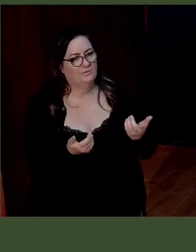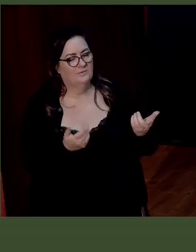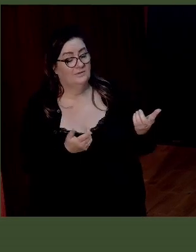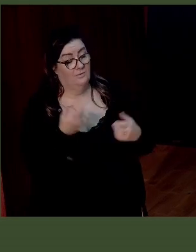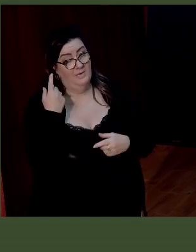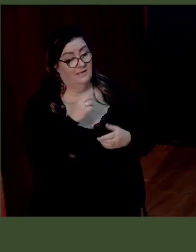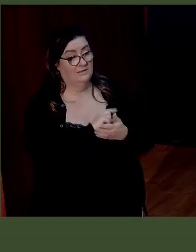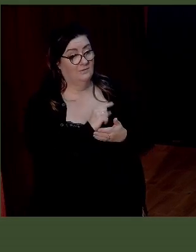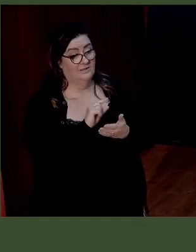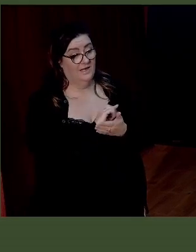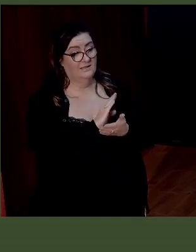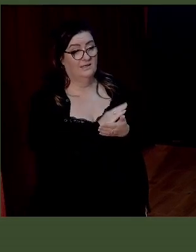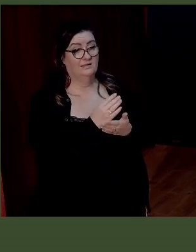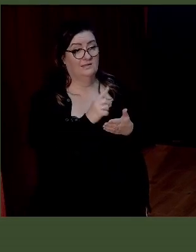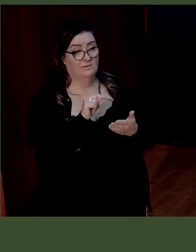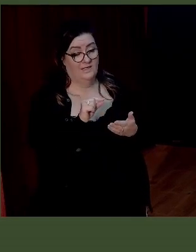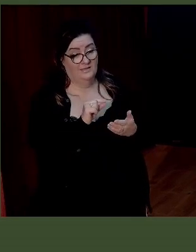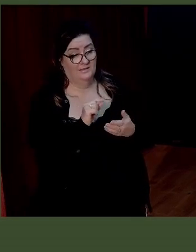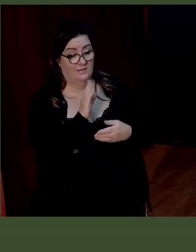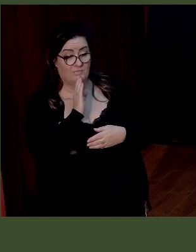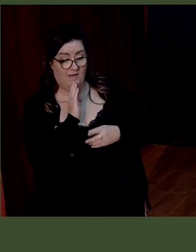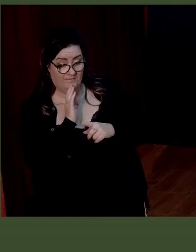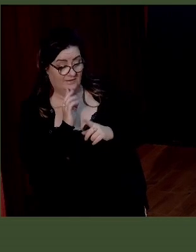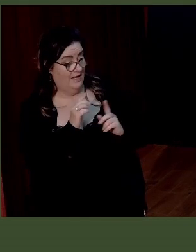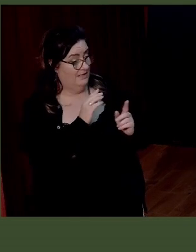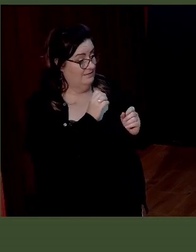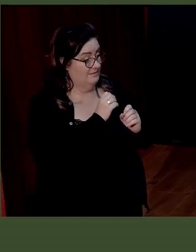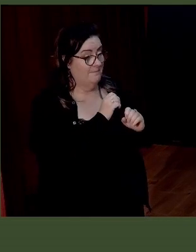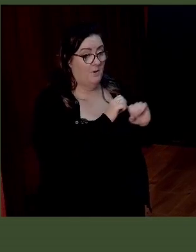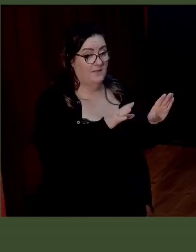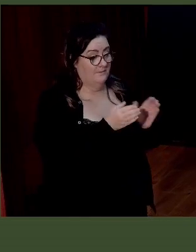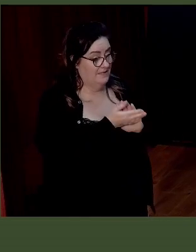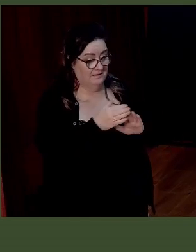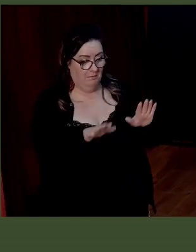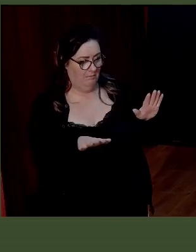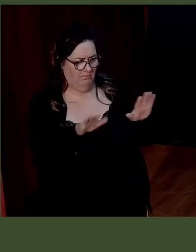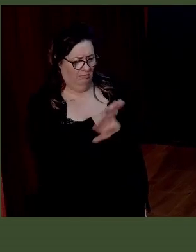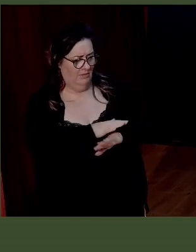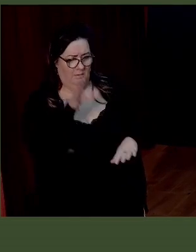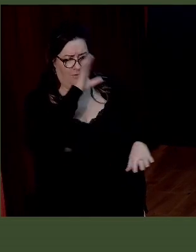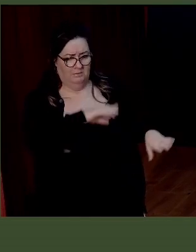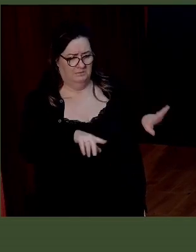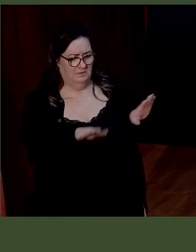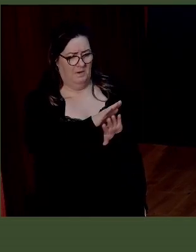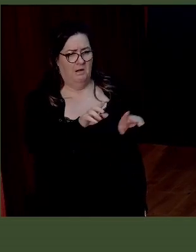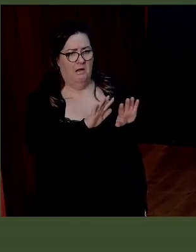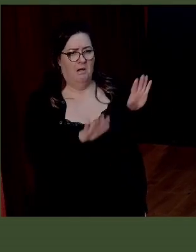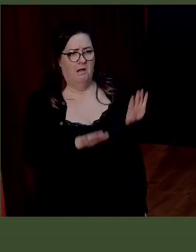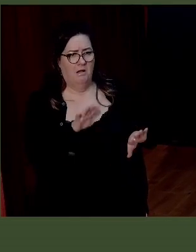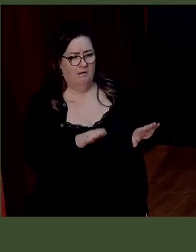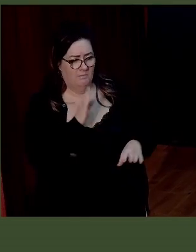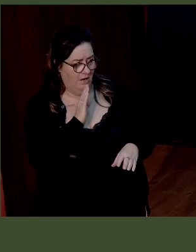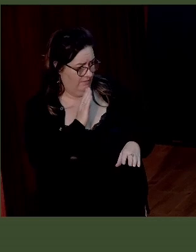in the 1920s, you would say that the difference between public and private building is blurred. The difference between the public sector and the private